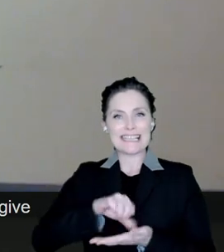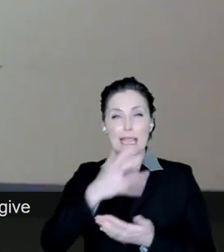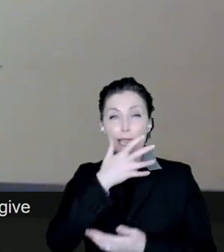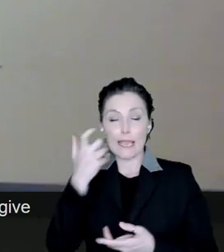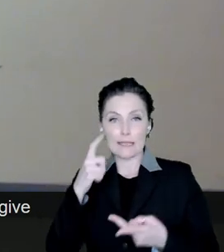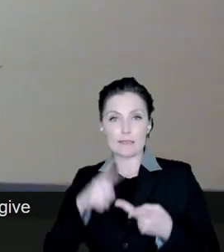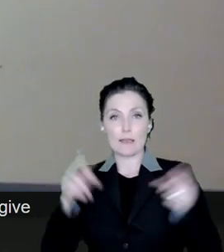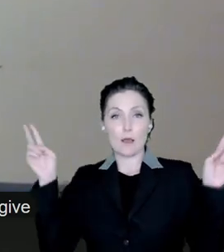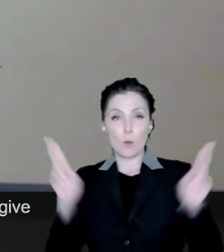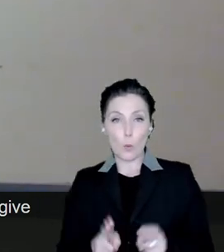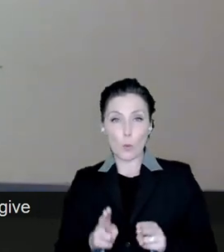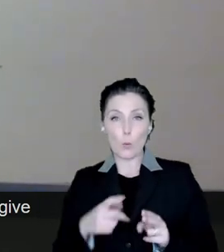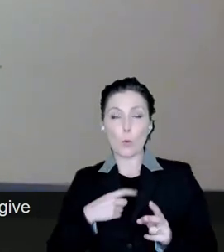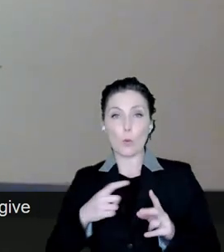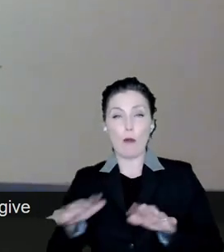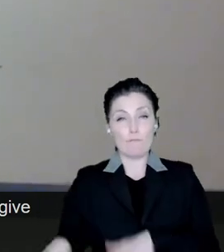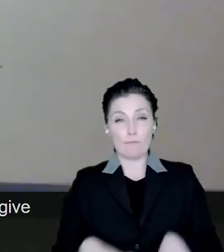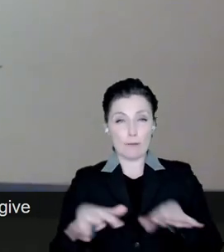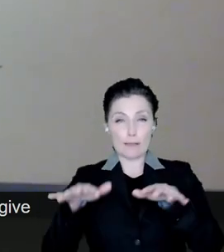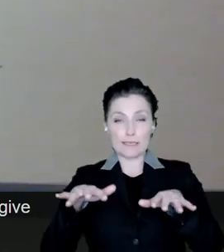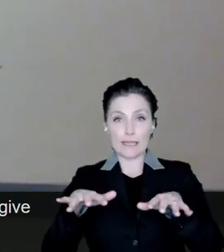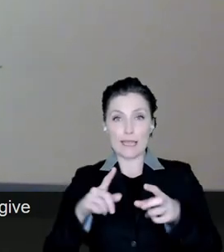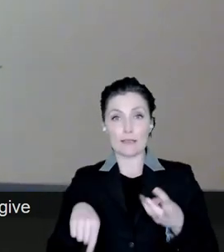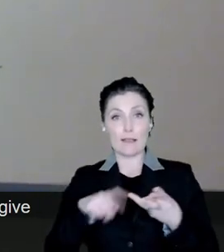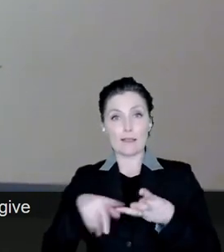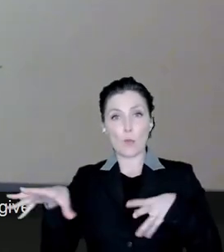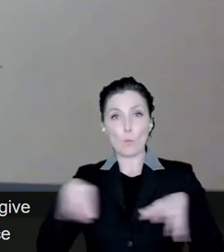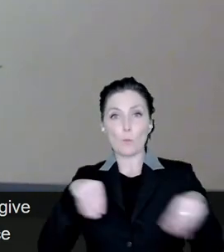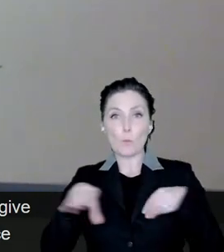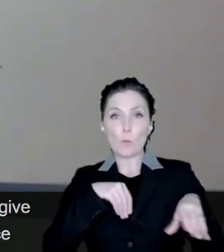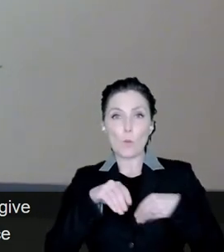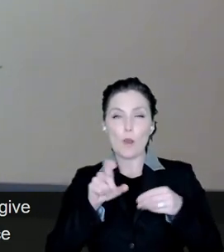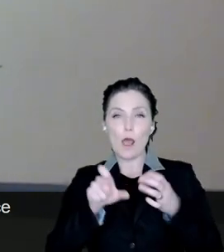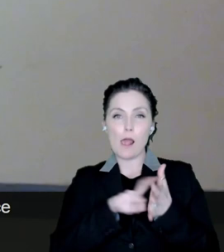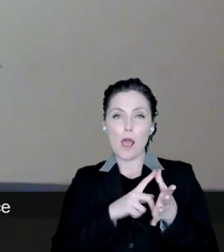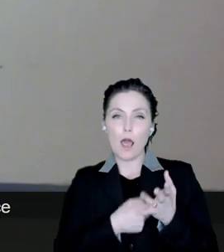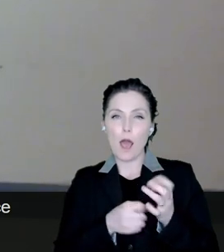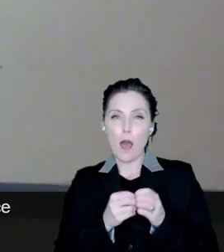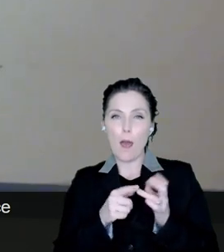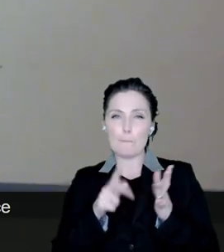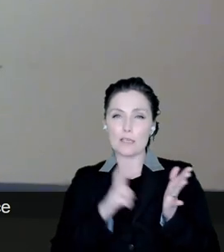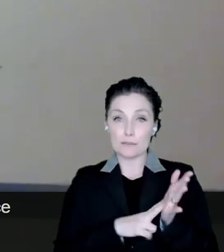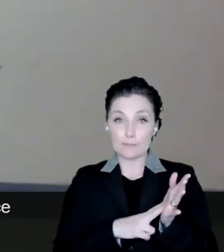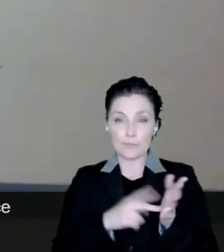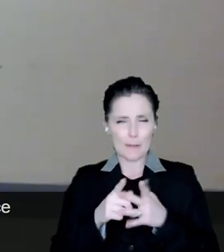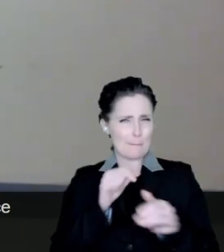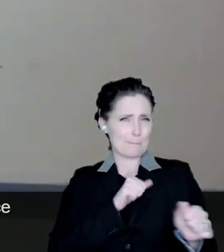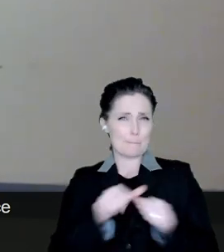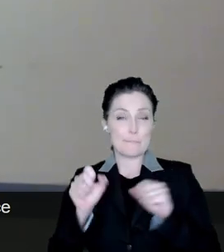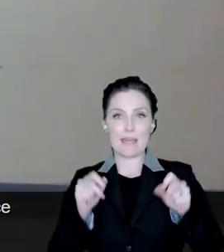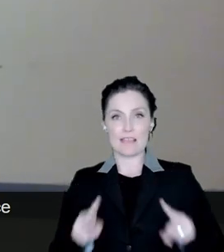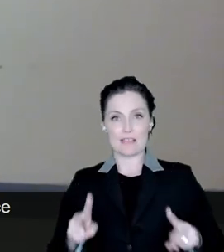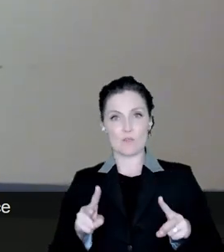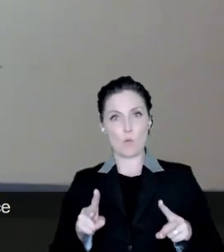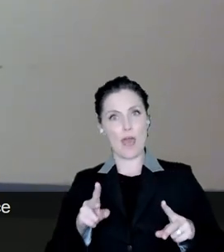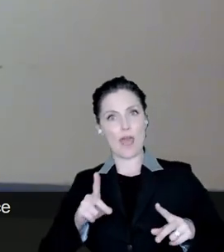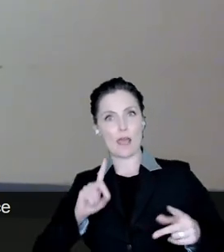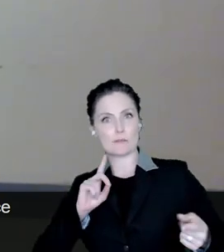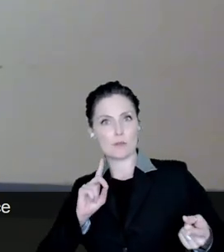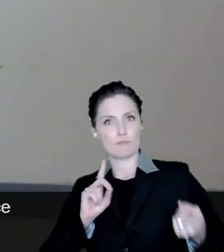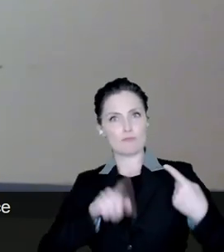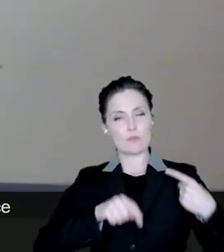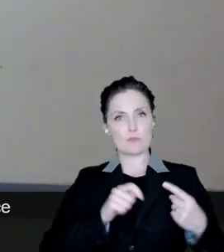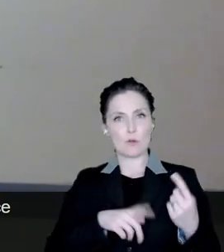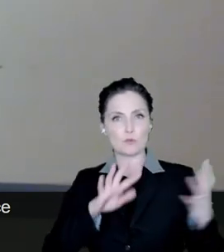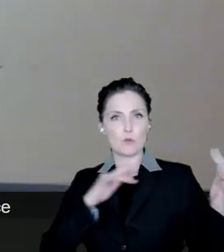flooding. They take up carbon. And they are, you know, the perfect way of addressing the climate emergency in terms of